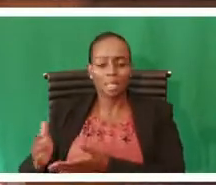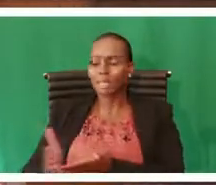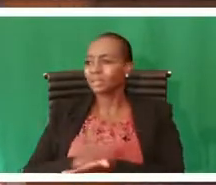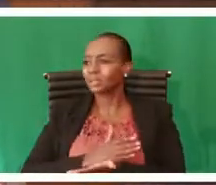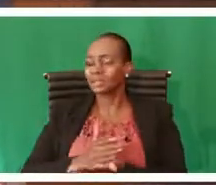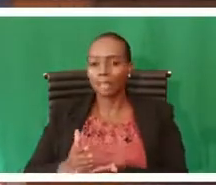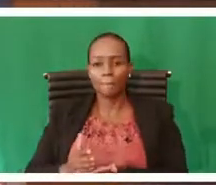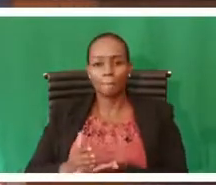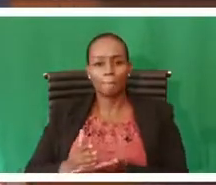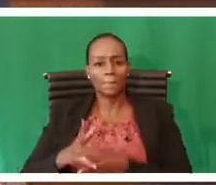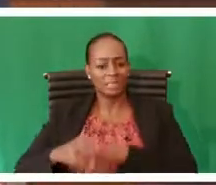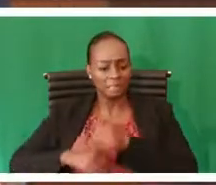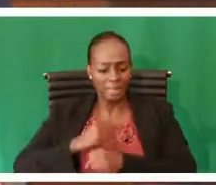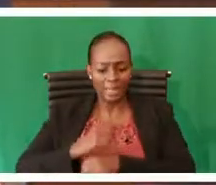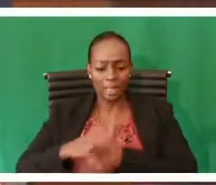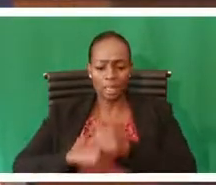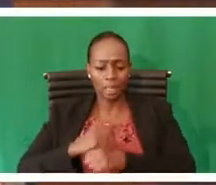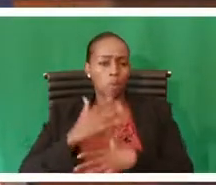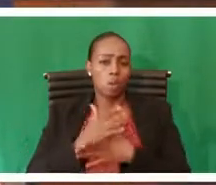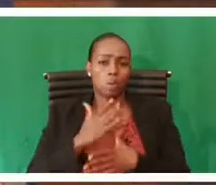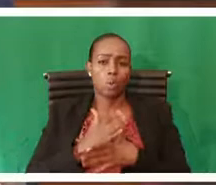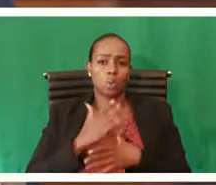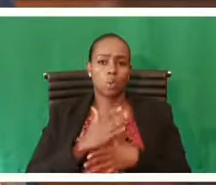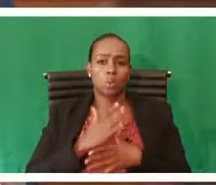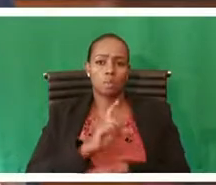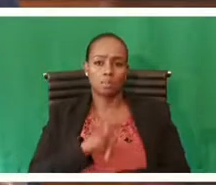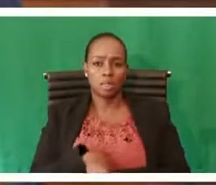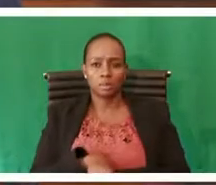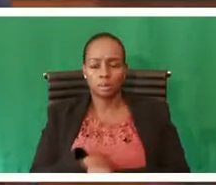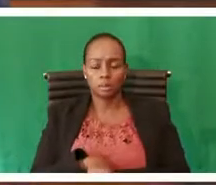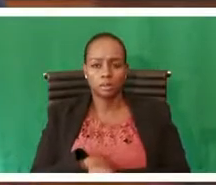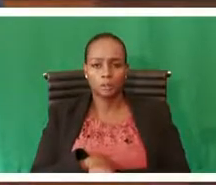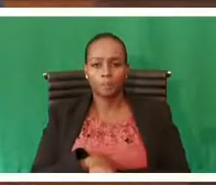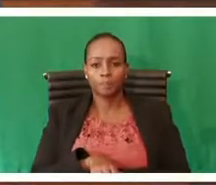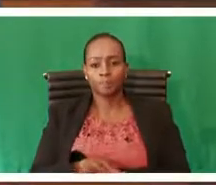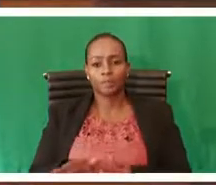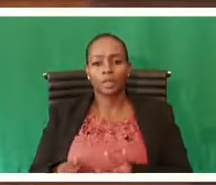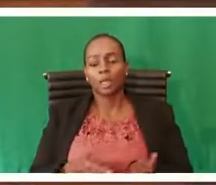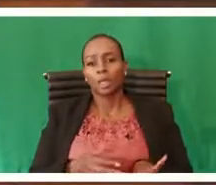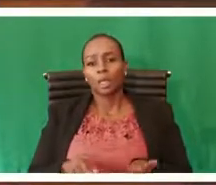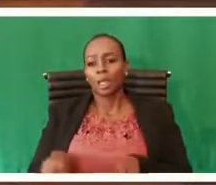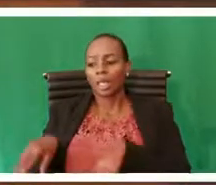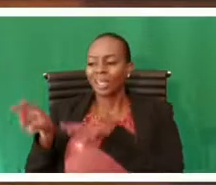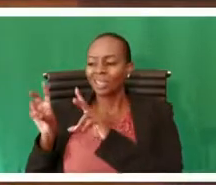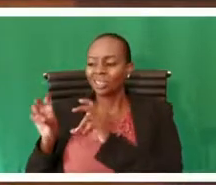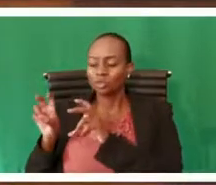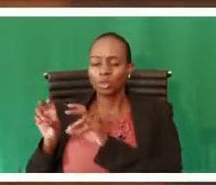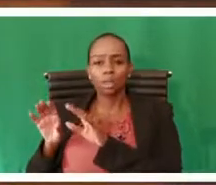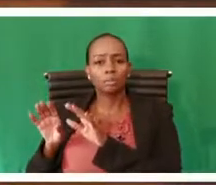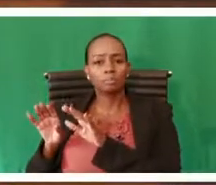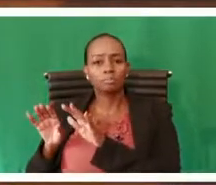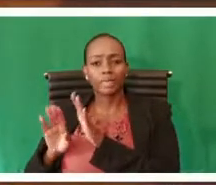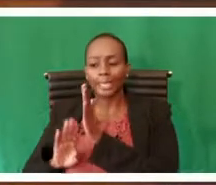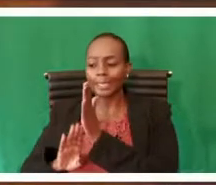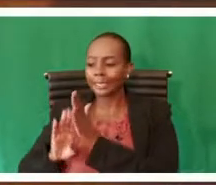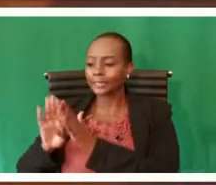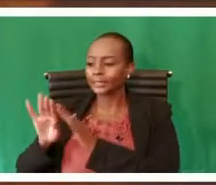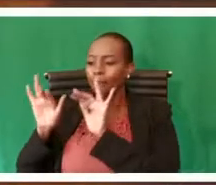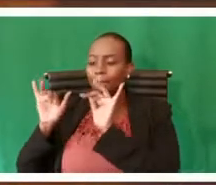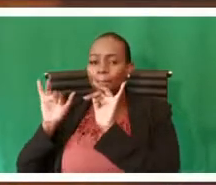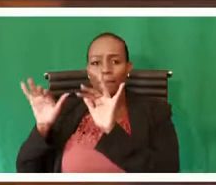basically multi-year. Then the issue of the increase of informal settlement, we have